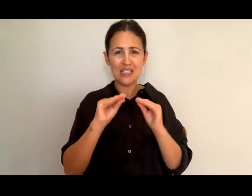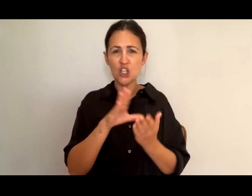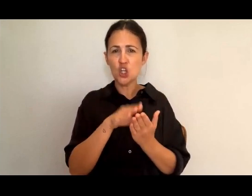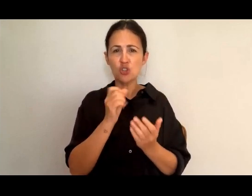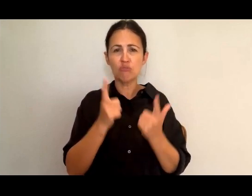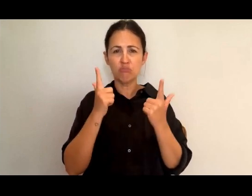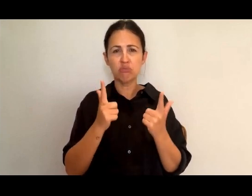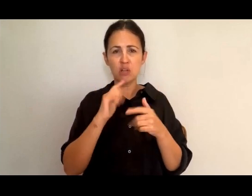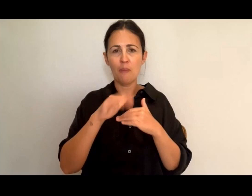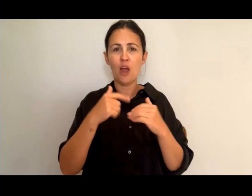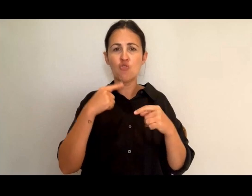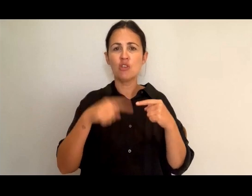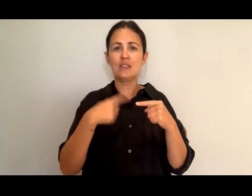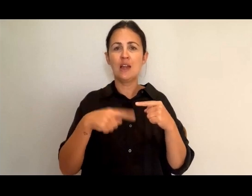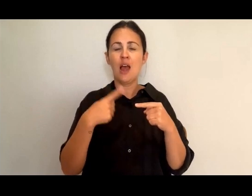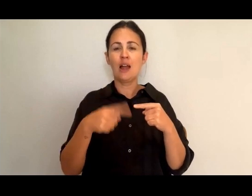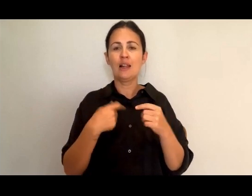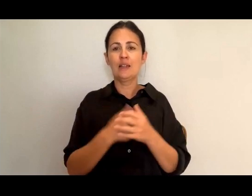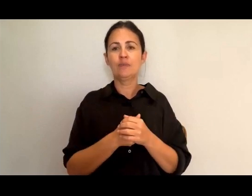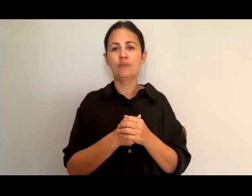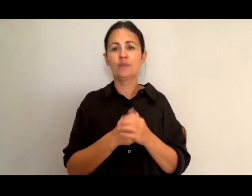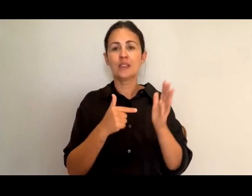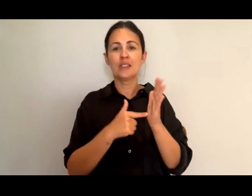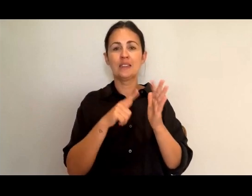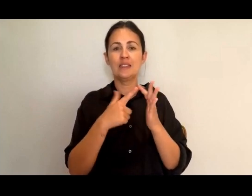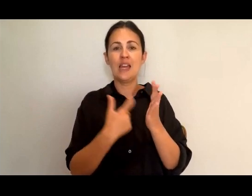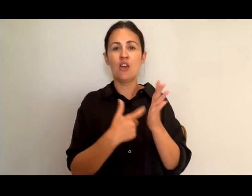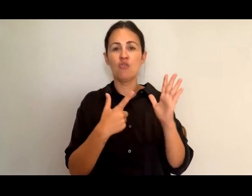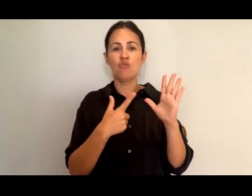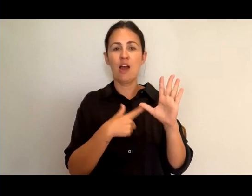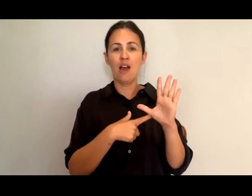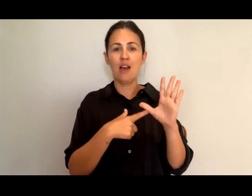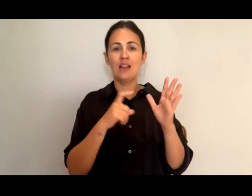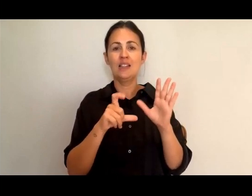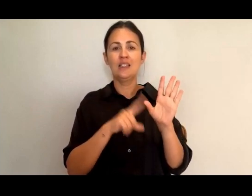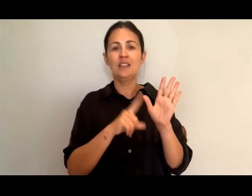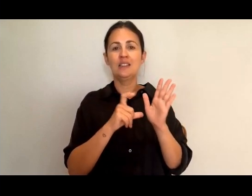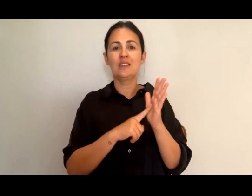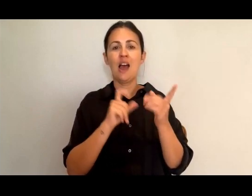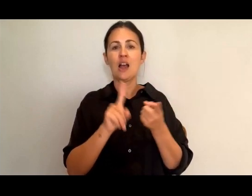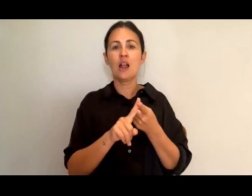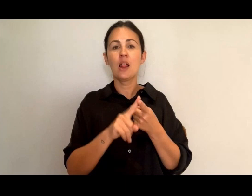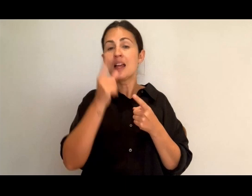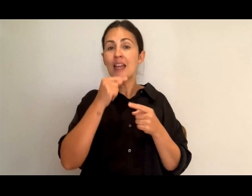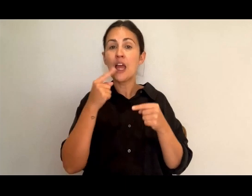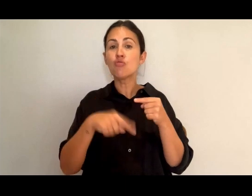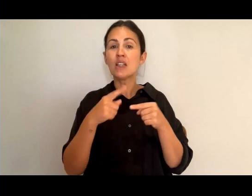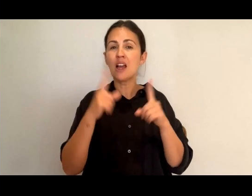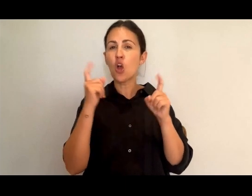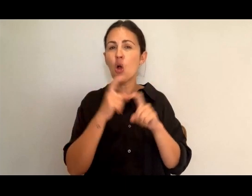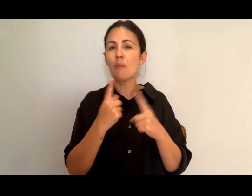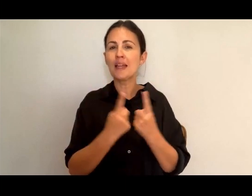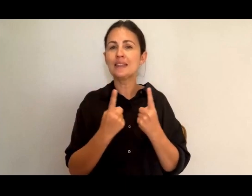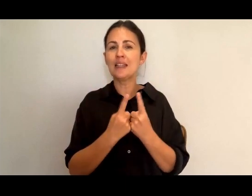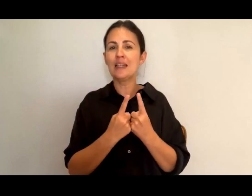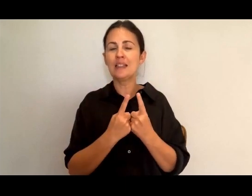a number of players now like TerraCycle who will take and recycle complex items. Unfortunately, many of the materials we use, like pens,